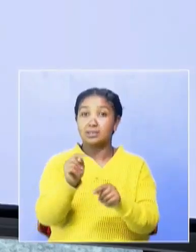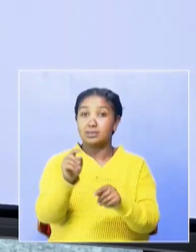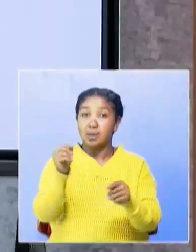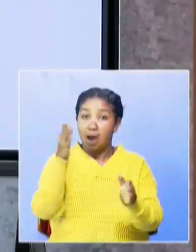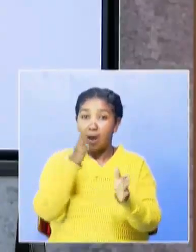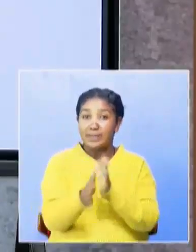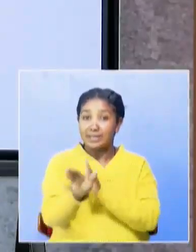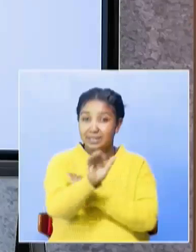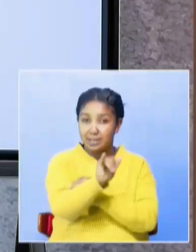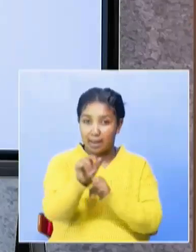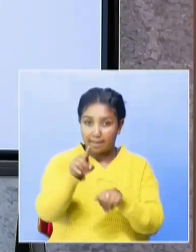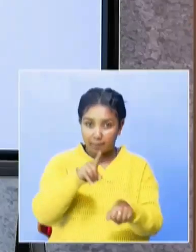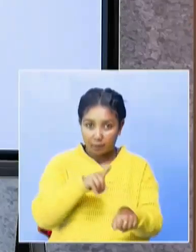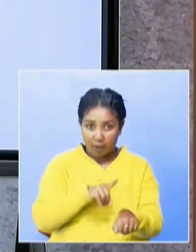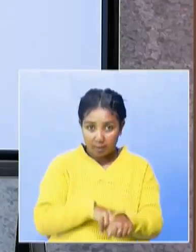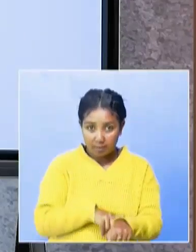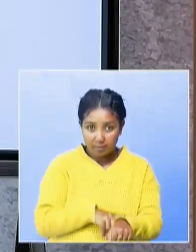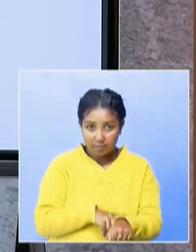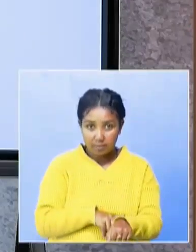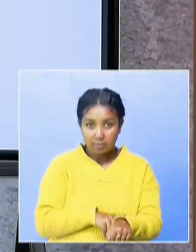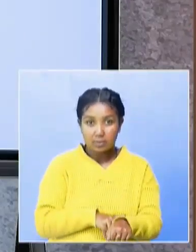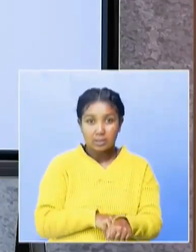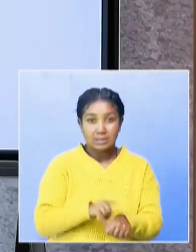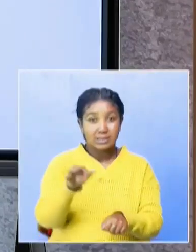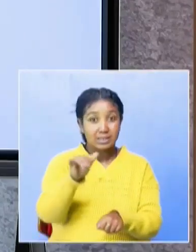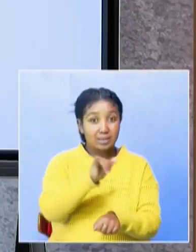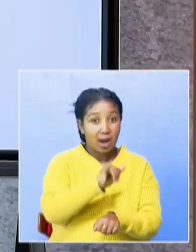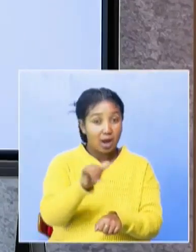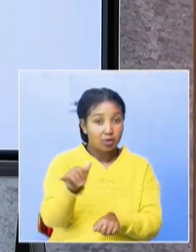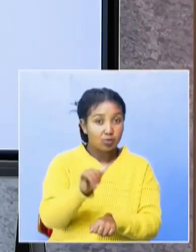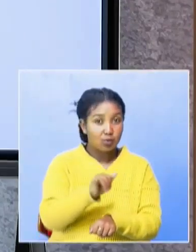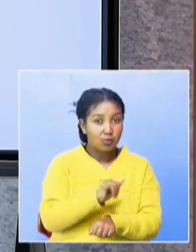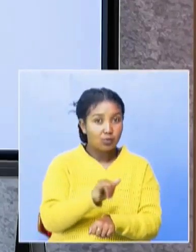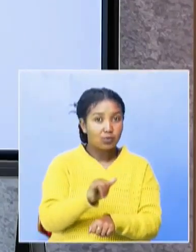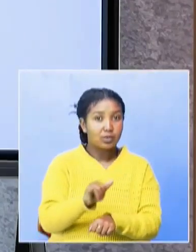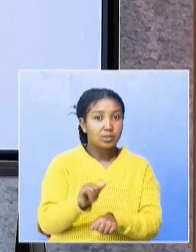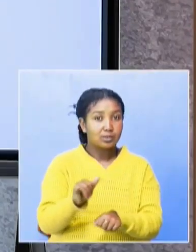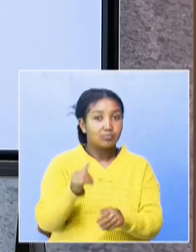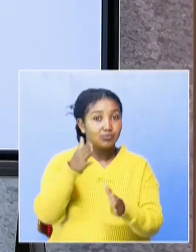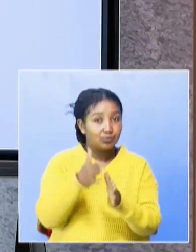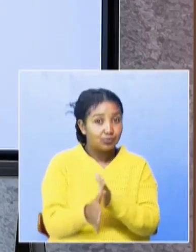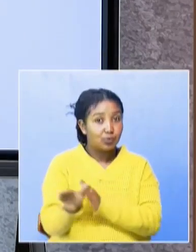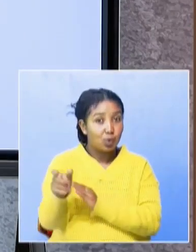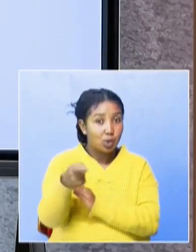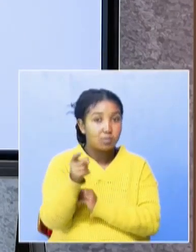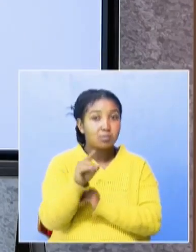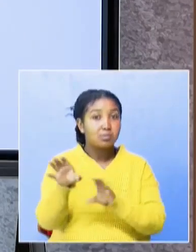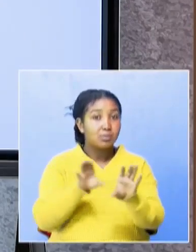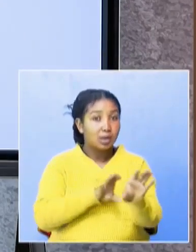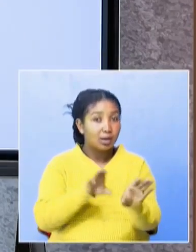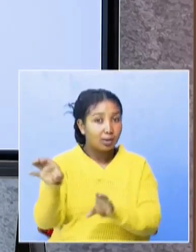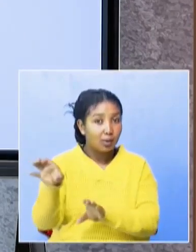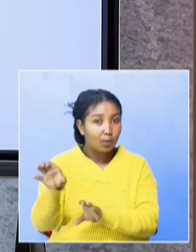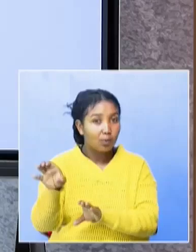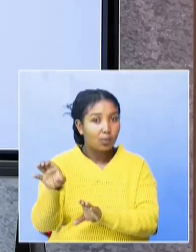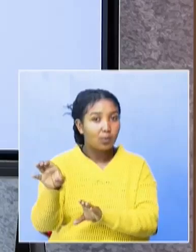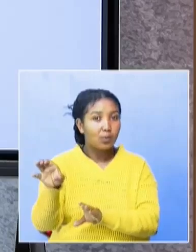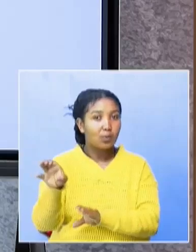happening at the same time. So, if such kinds of events happened, what kinds of